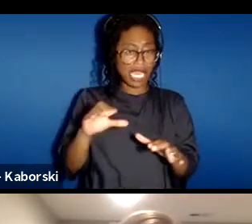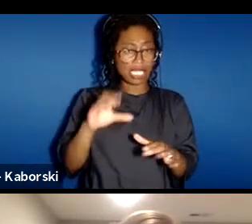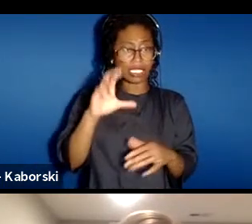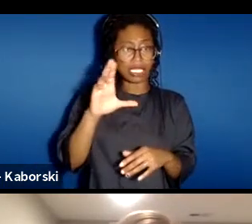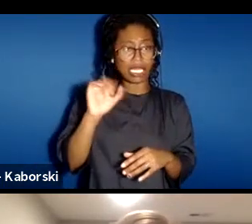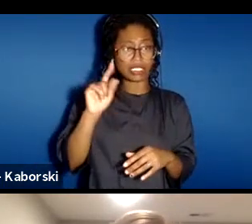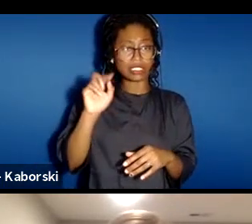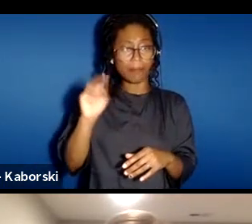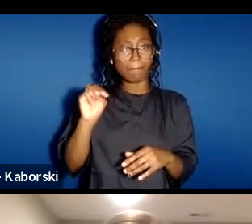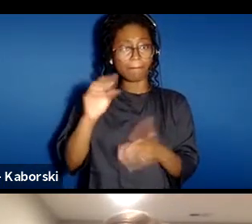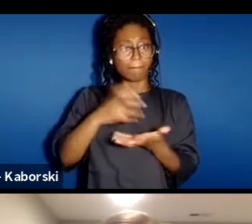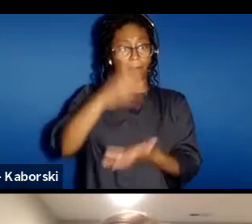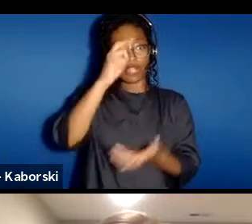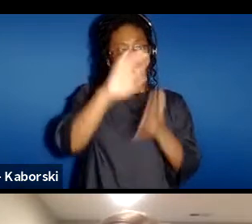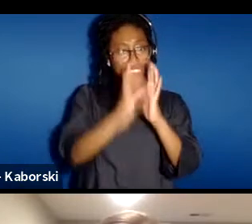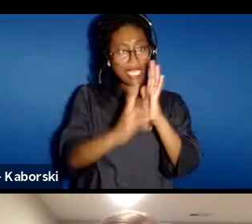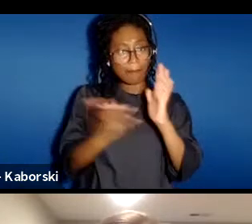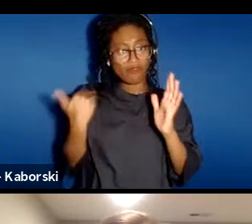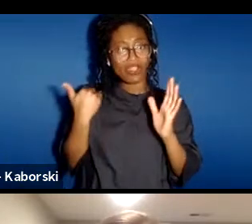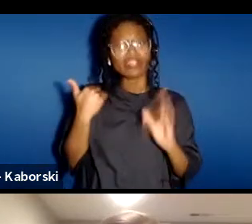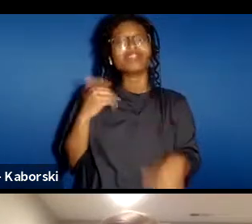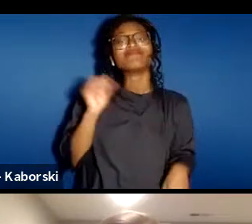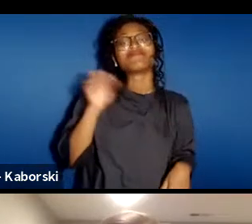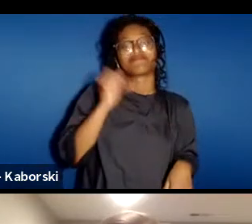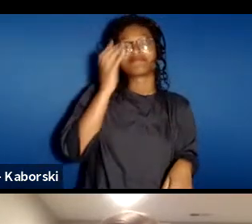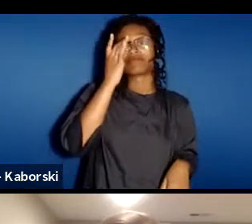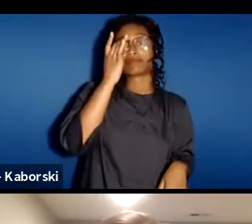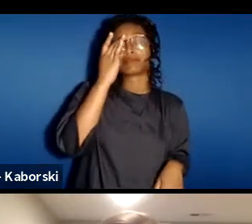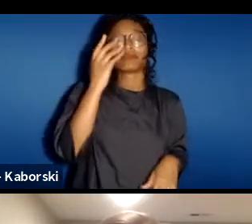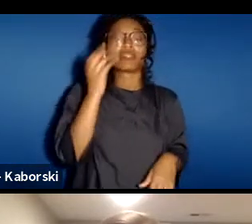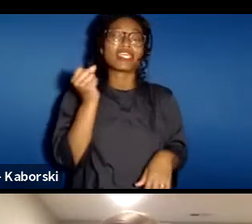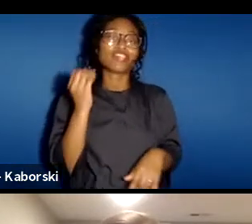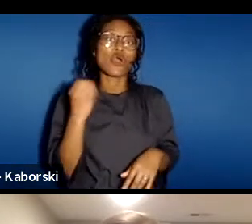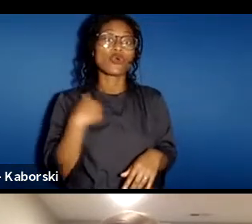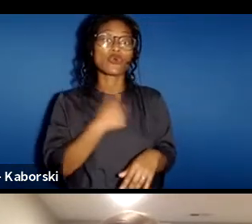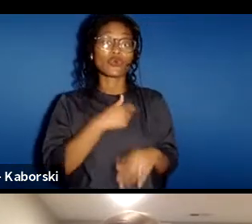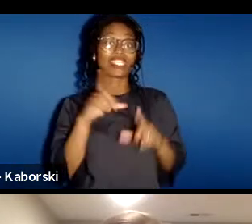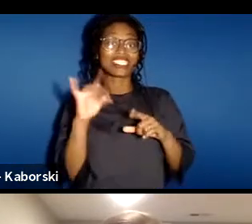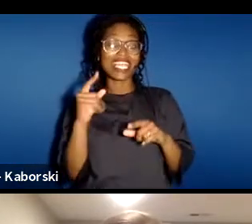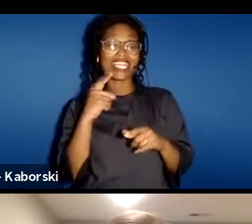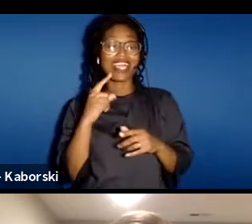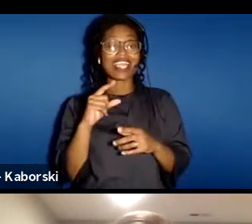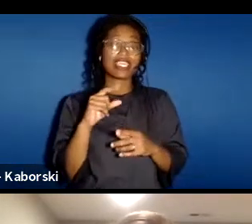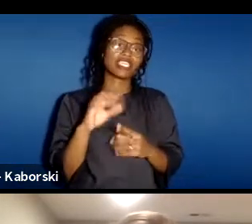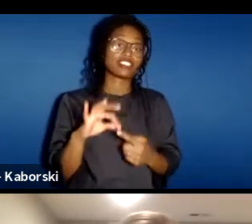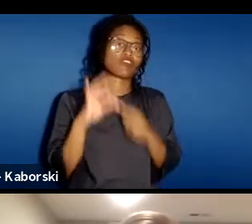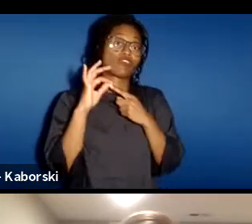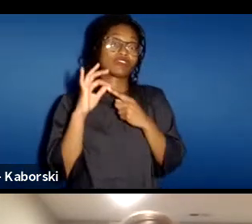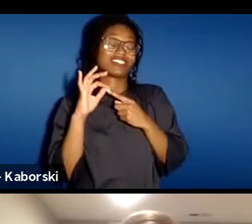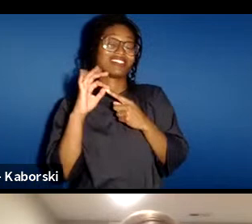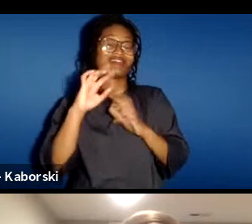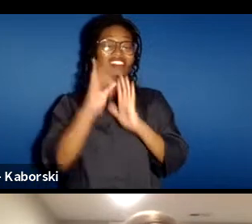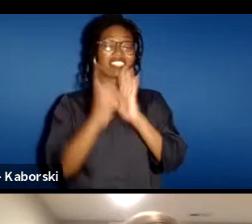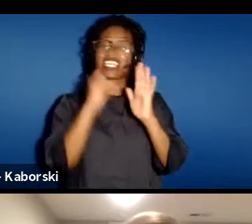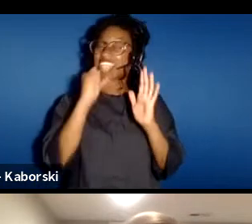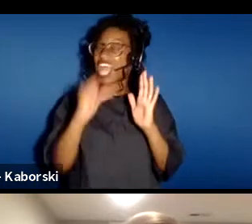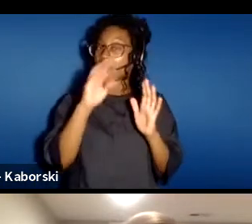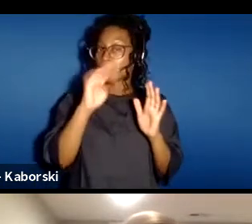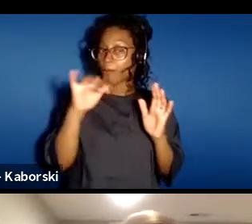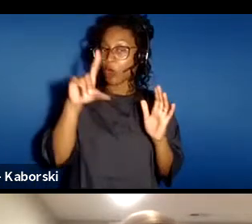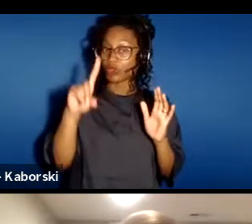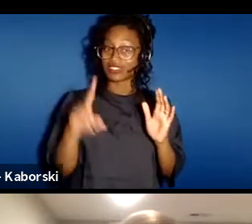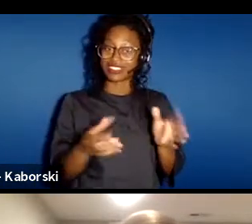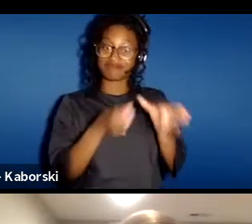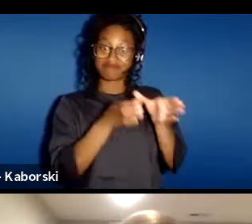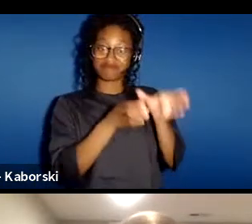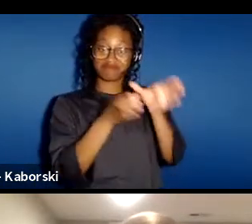bottle design? Right. So we did a custom design. It was not a custom mold. I have one